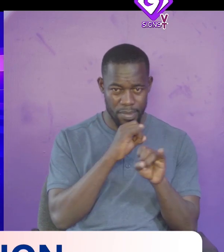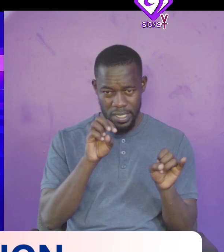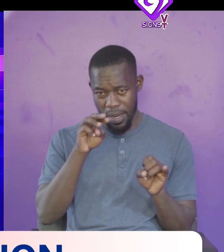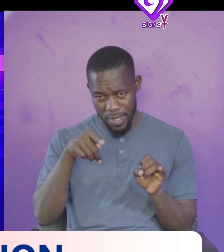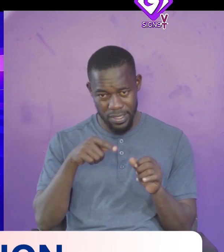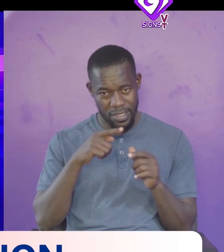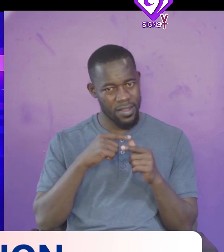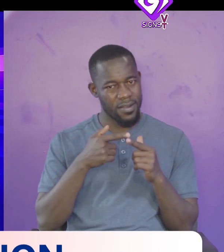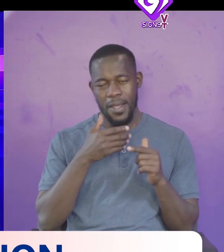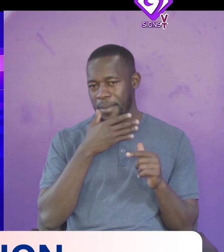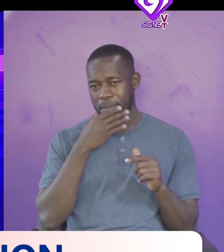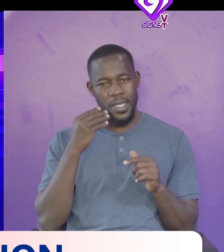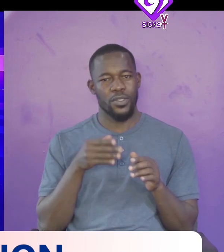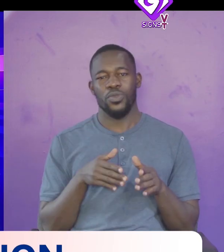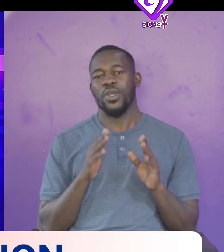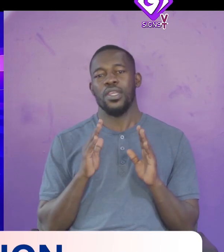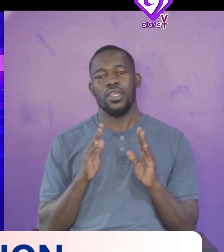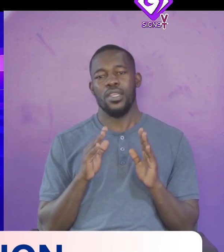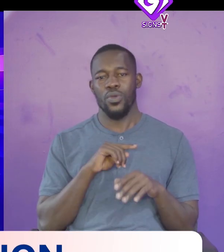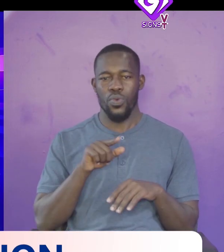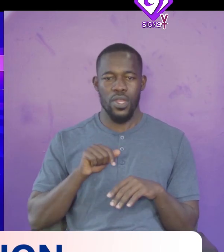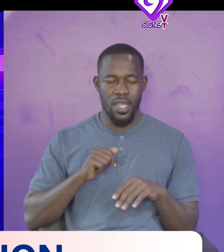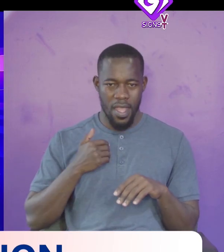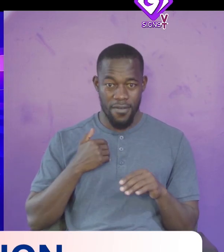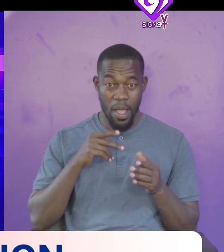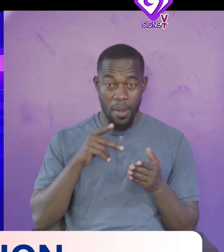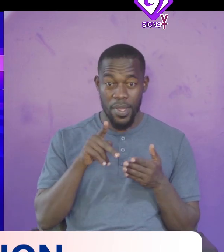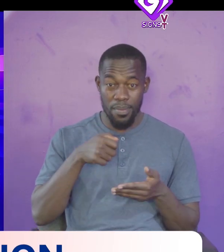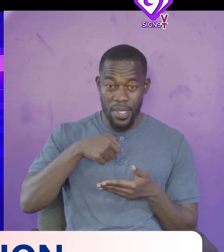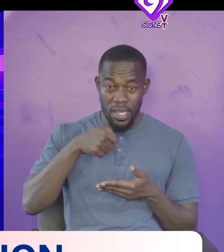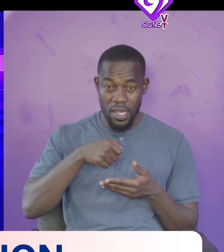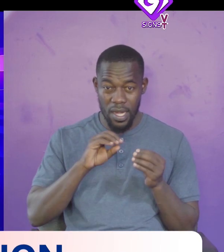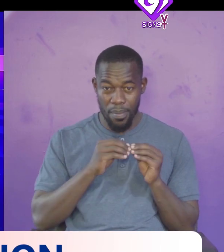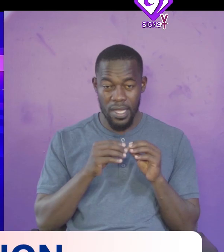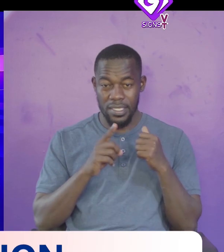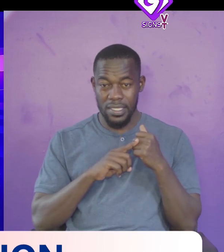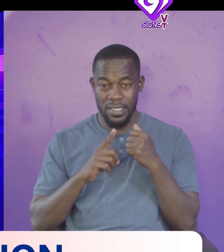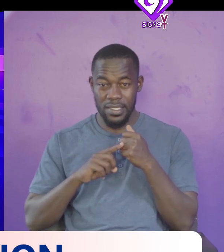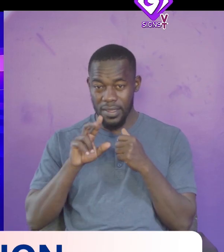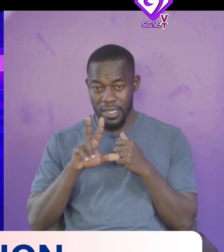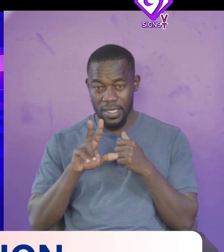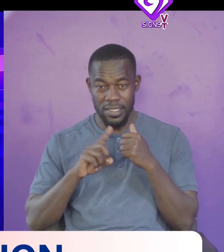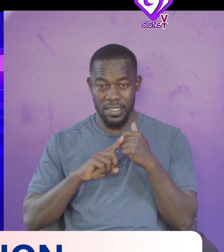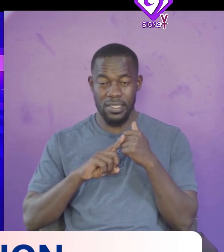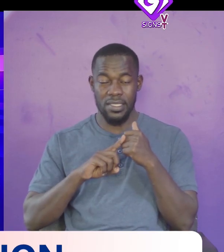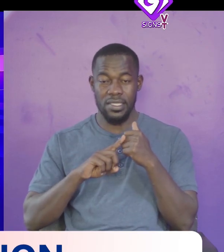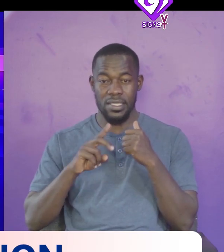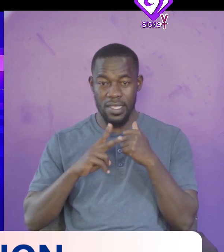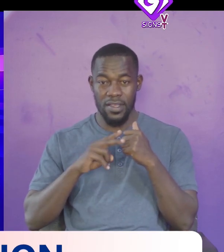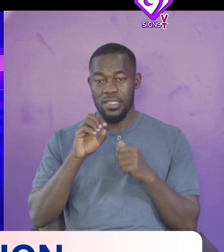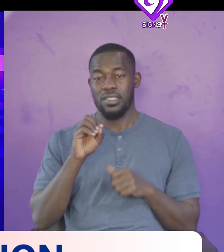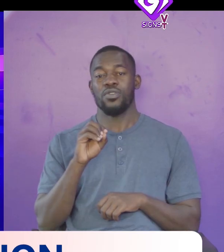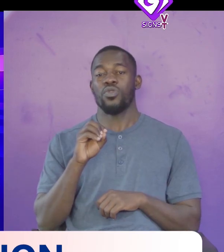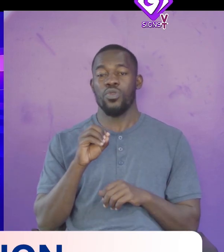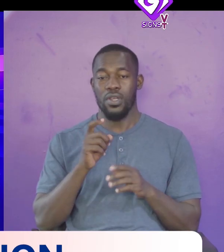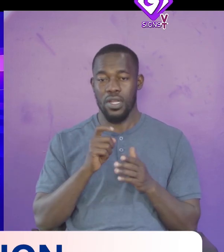us in this. We have a pay bill, Jonah. Oh, what's the pay bill? Pay bill number is 663670. You write your name,